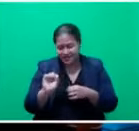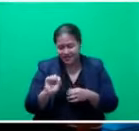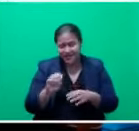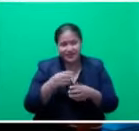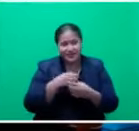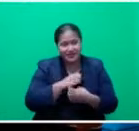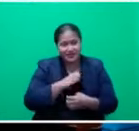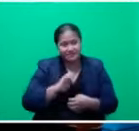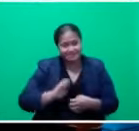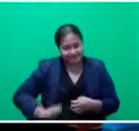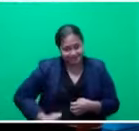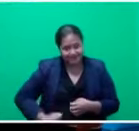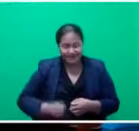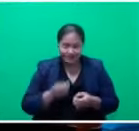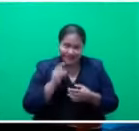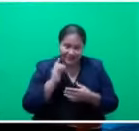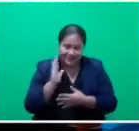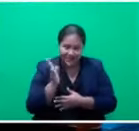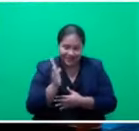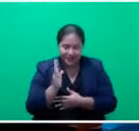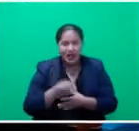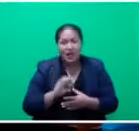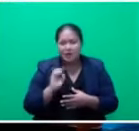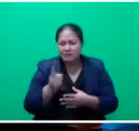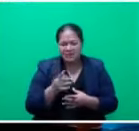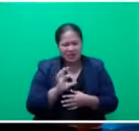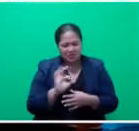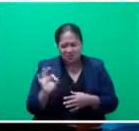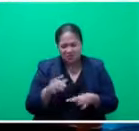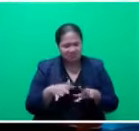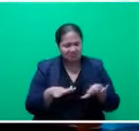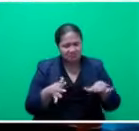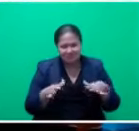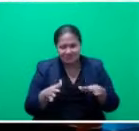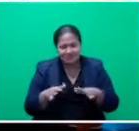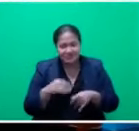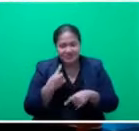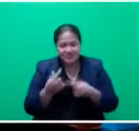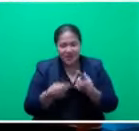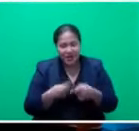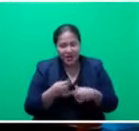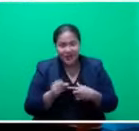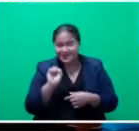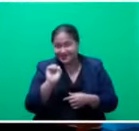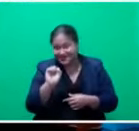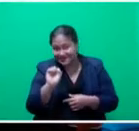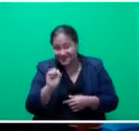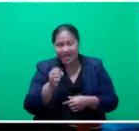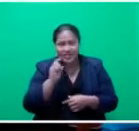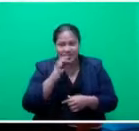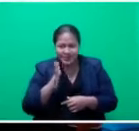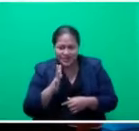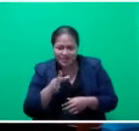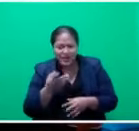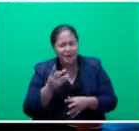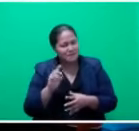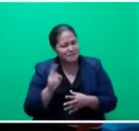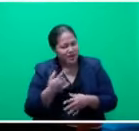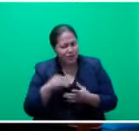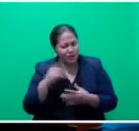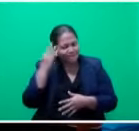not doubt the grace with which His Excellency delivered his speech. But I wonder about those who wrote that